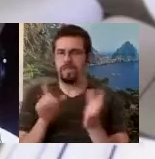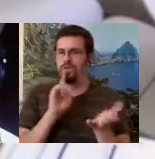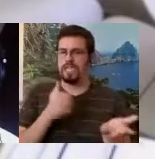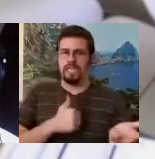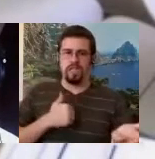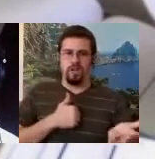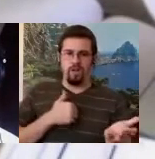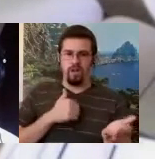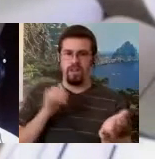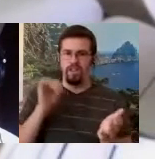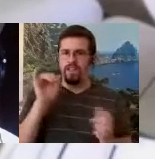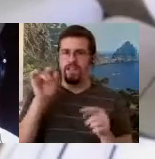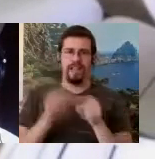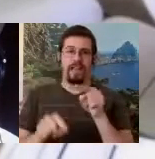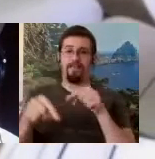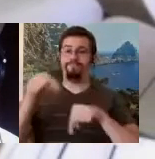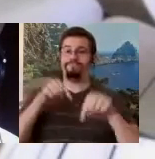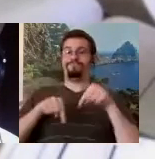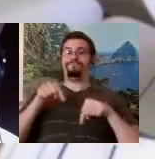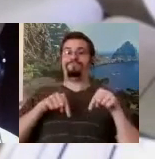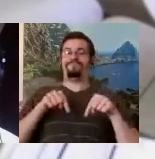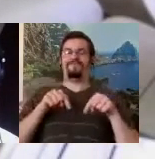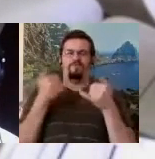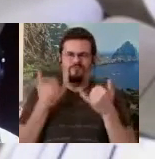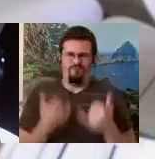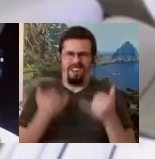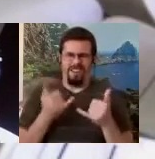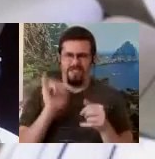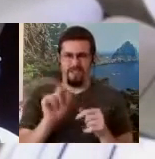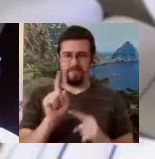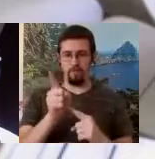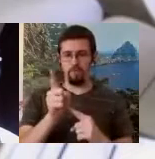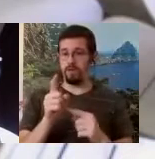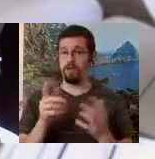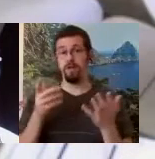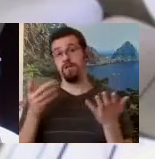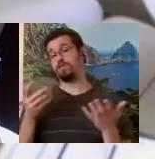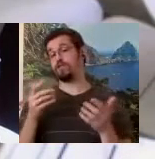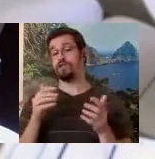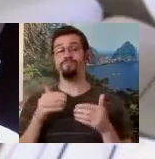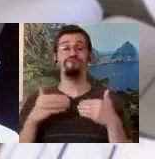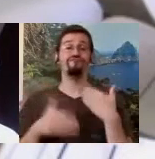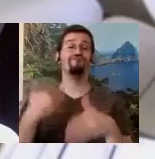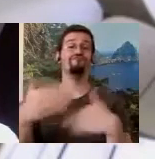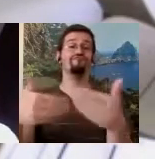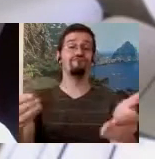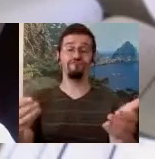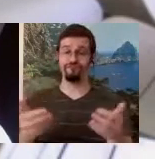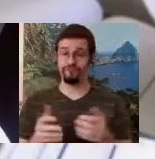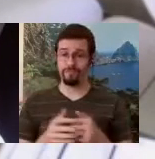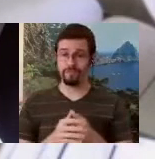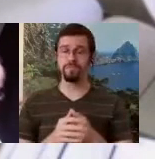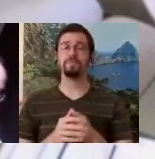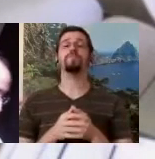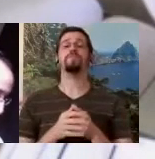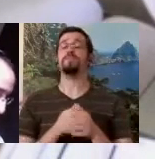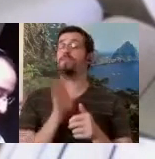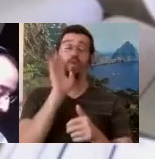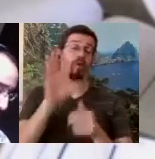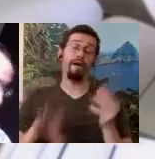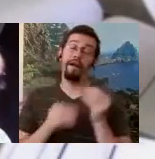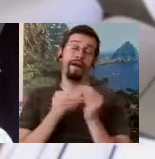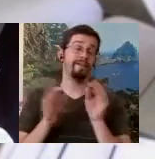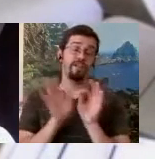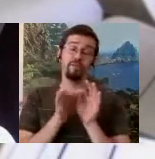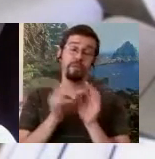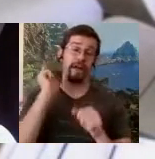cannot go back on that right now at this moment. All we can do is just go forward. And then we will just add the interpreting later. We